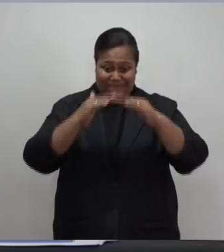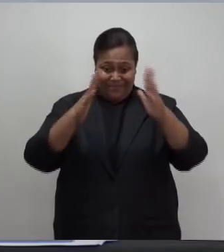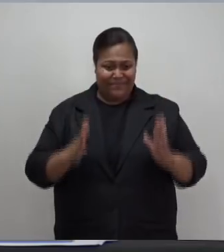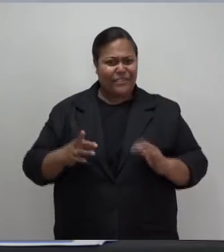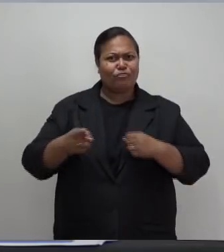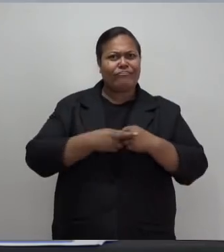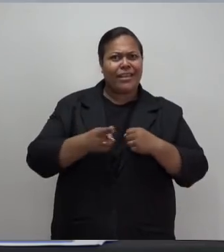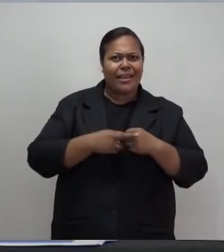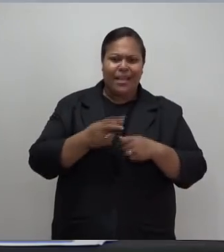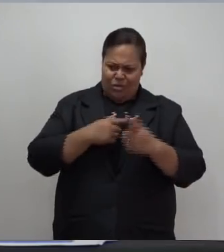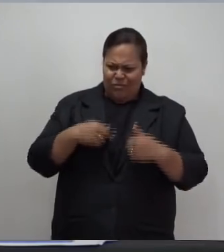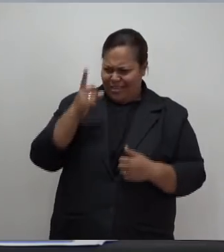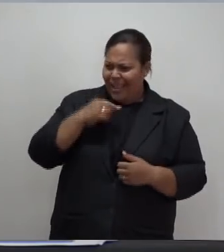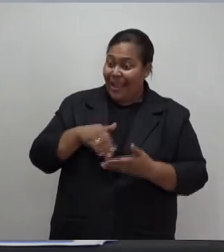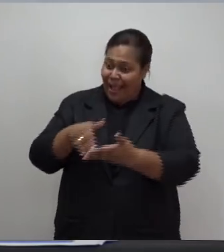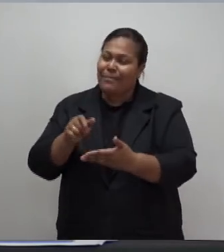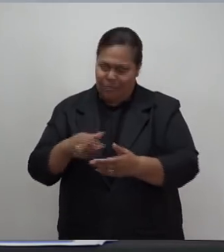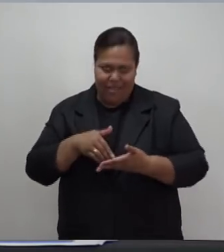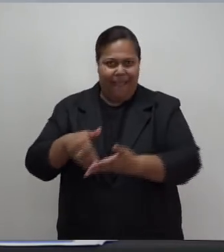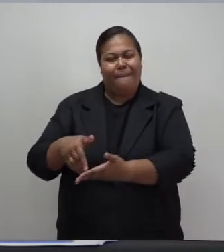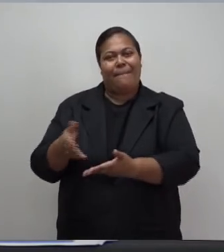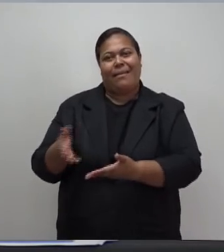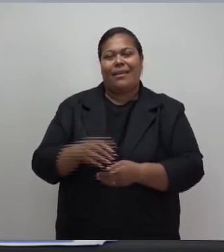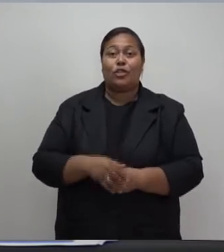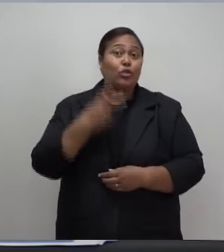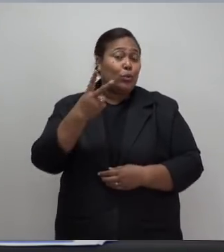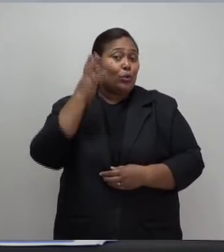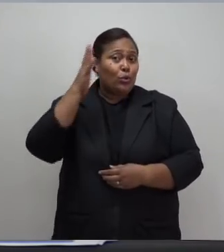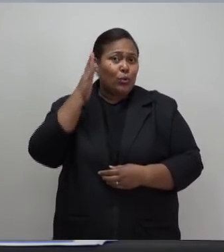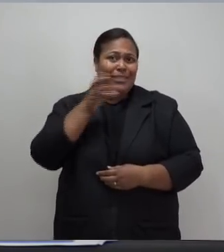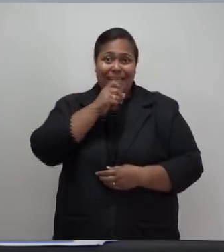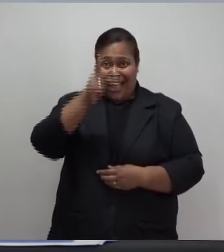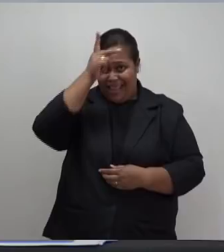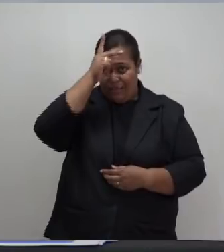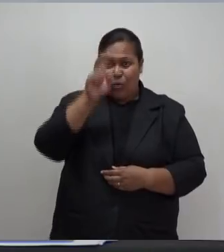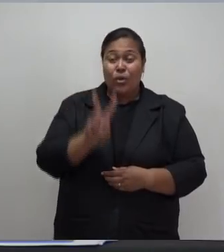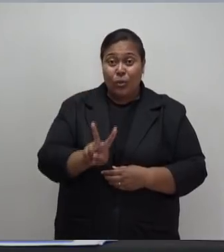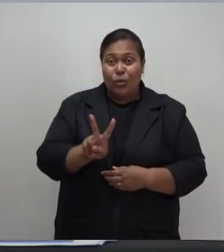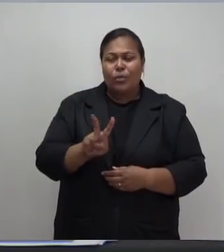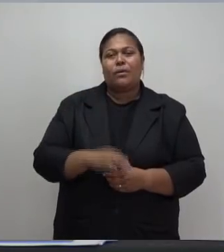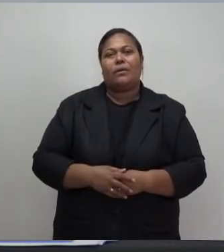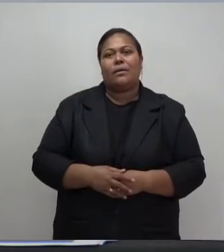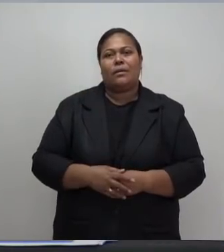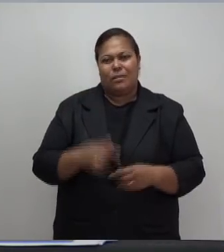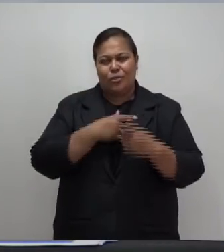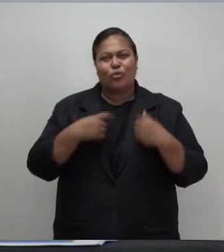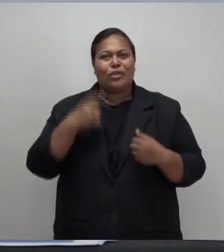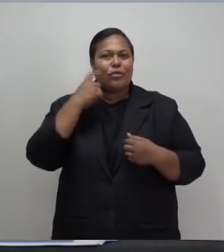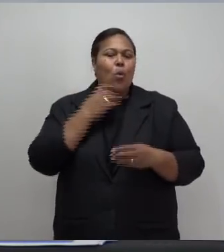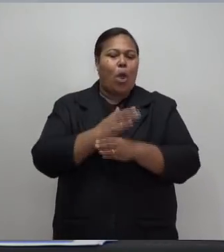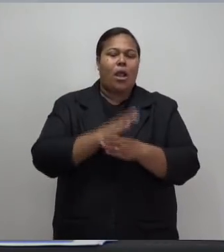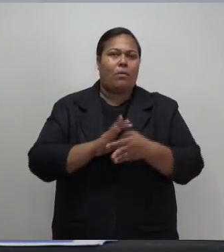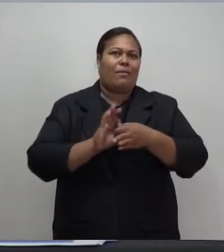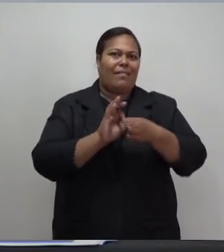where we could repair. However, in terms of 2 schools, Richmond High and Kandavu, we are still working with the construction implementation